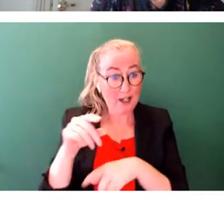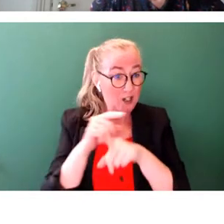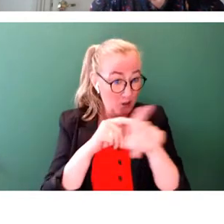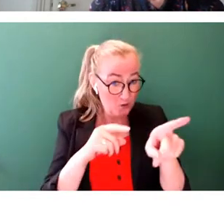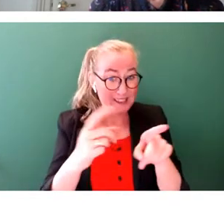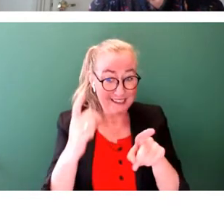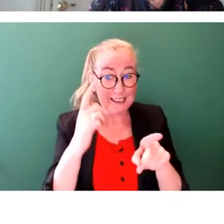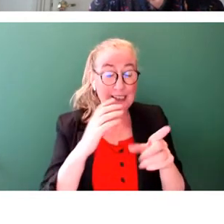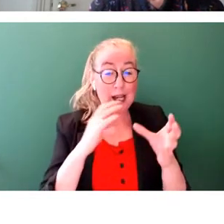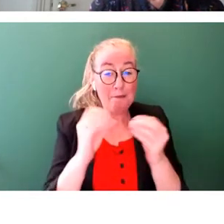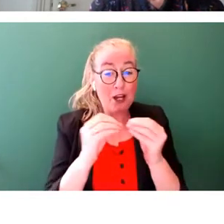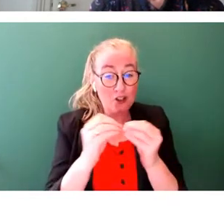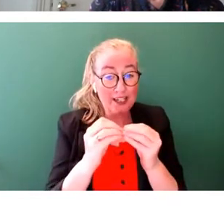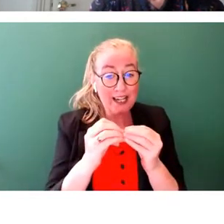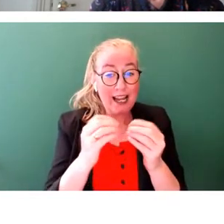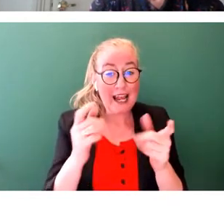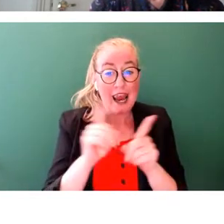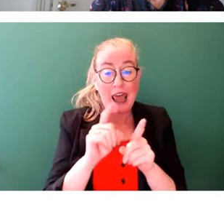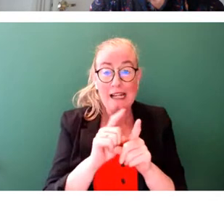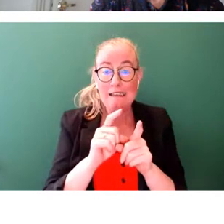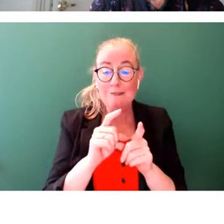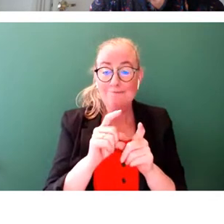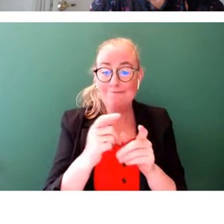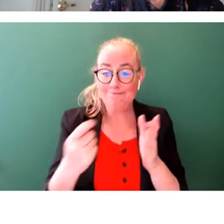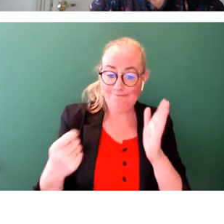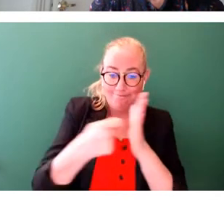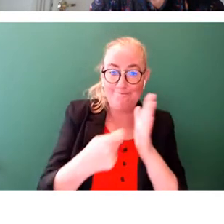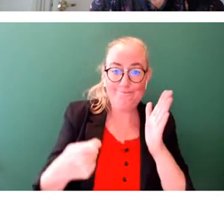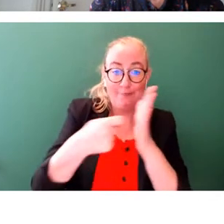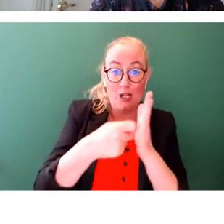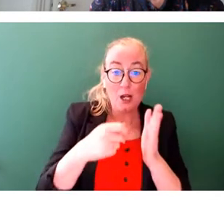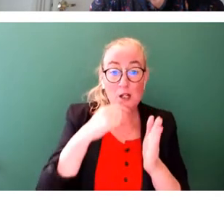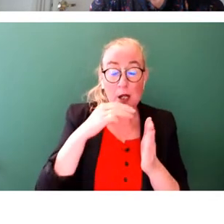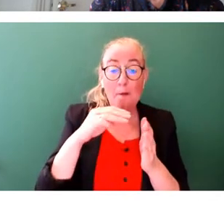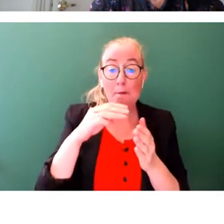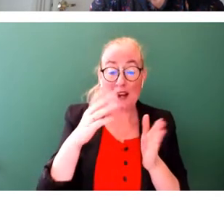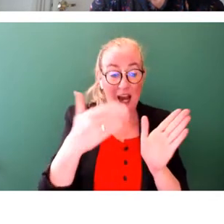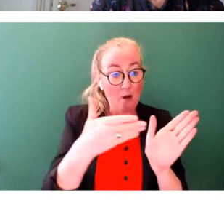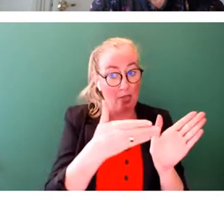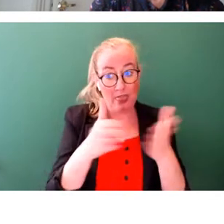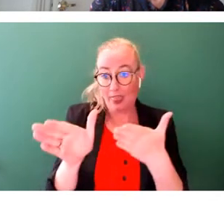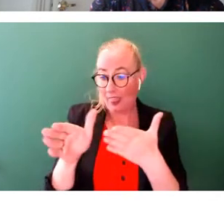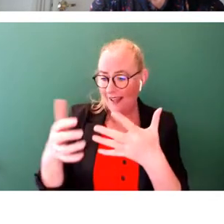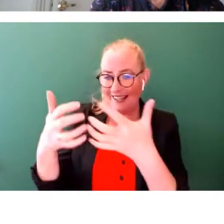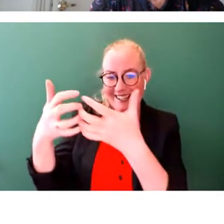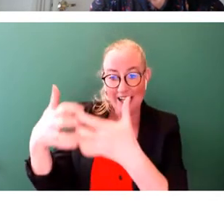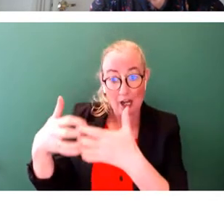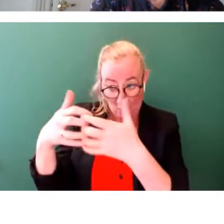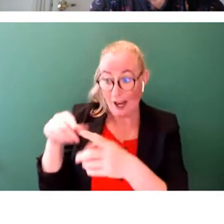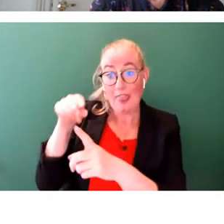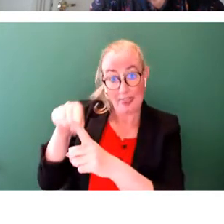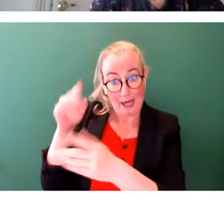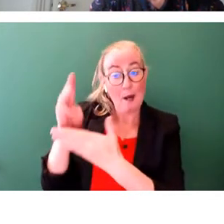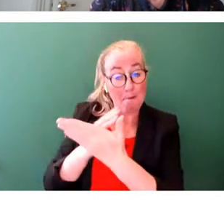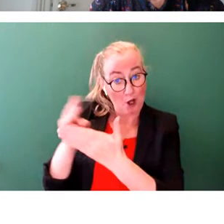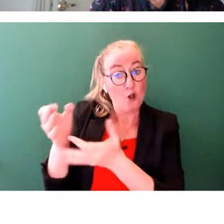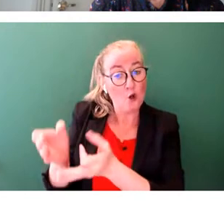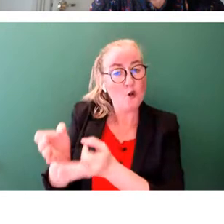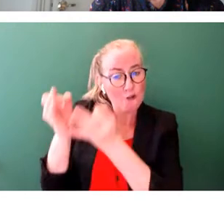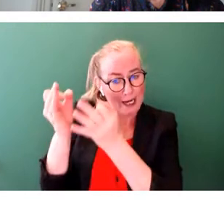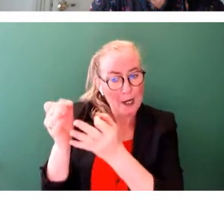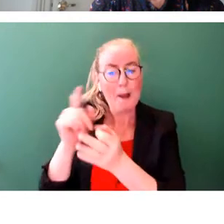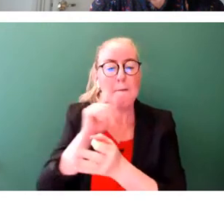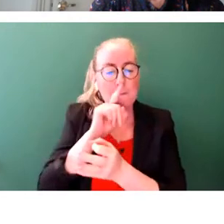this, it's sort of been a bit double-edged because it's pushed people towards technology, which I think is great. Although, as you said, there's